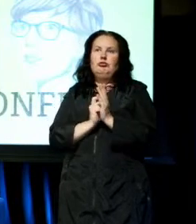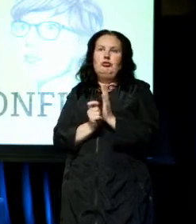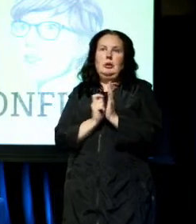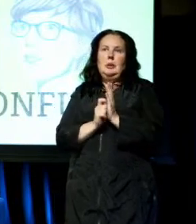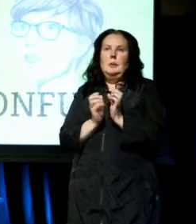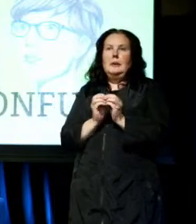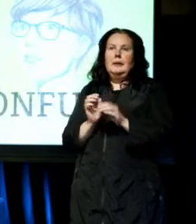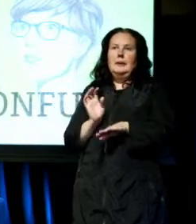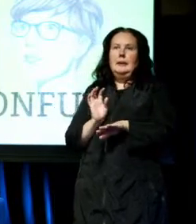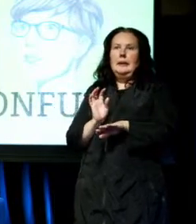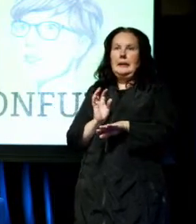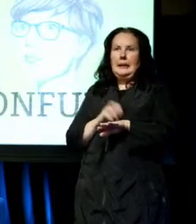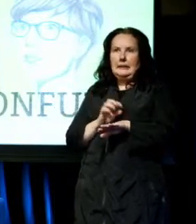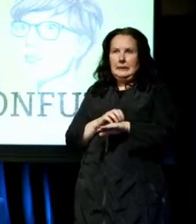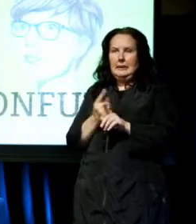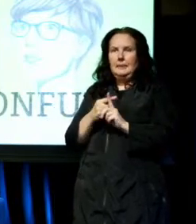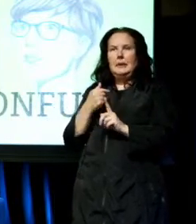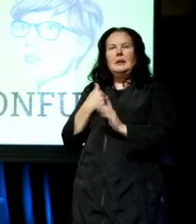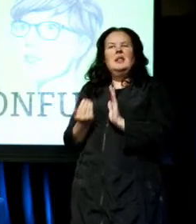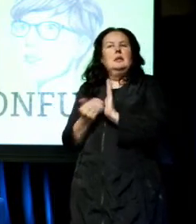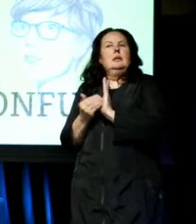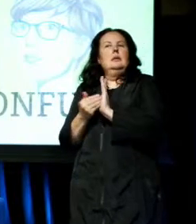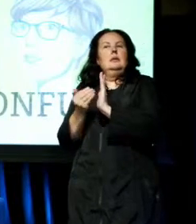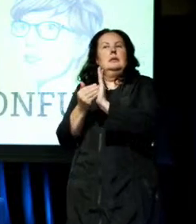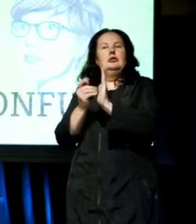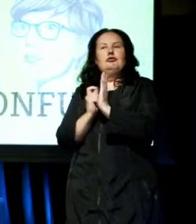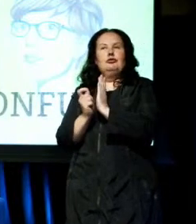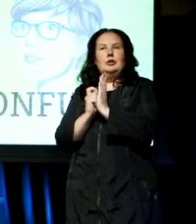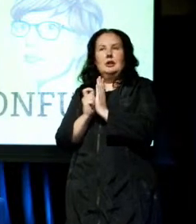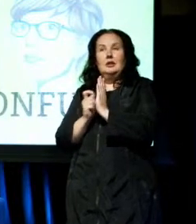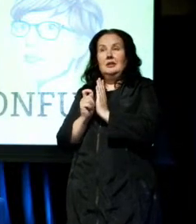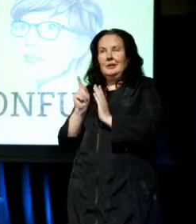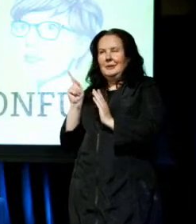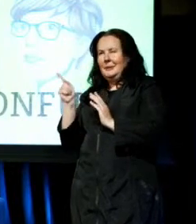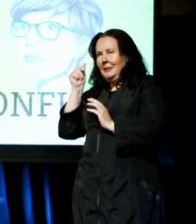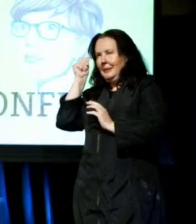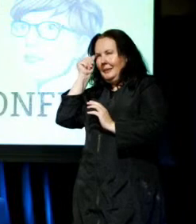did additional writing and I just, you're American, you know